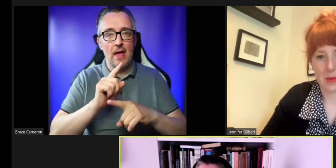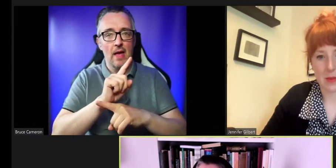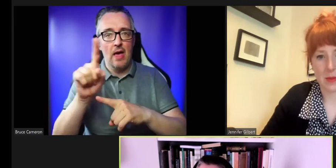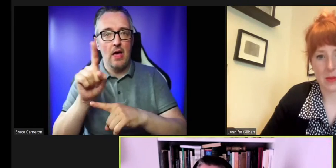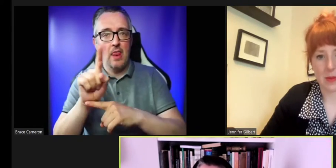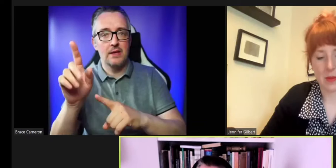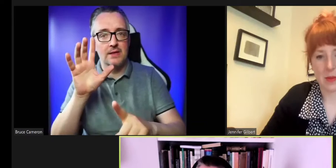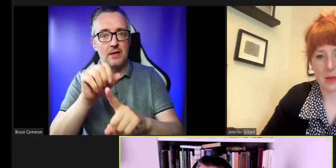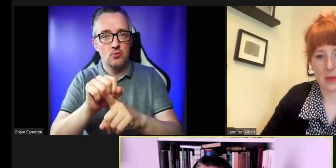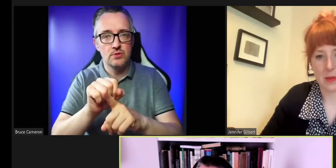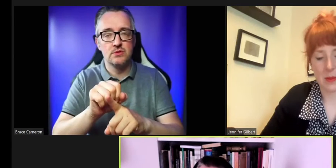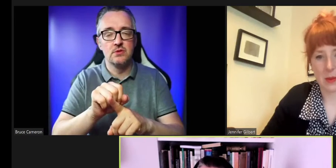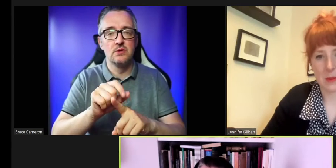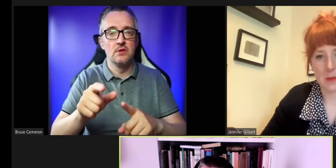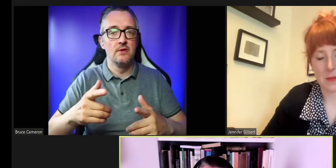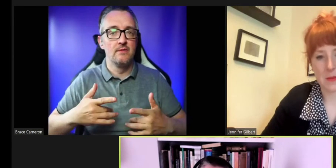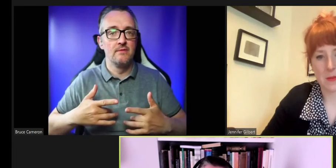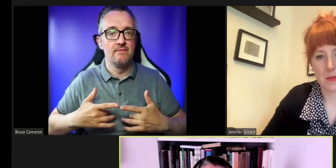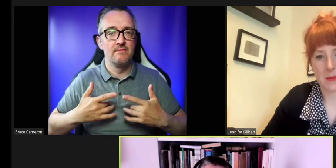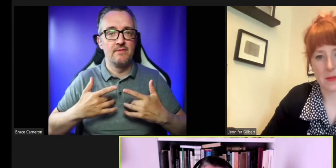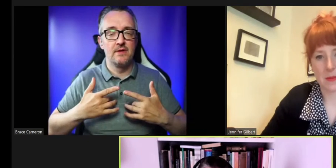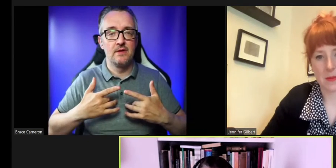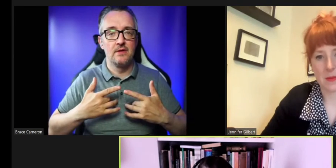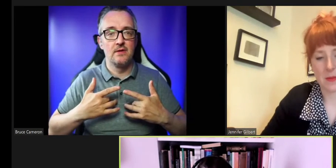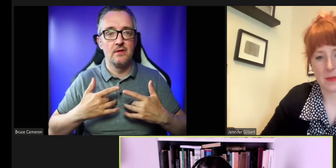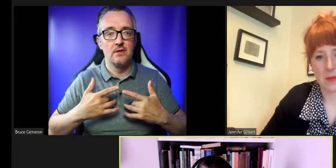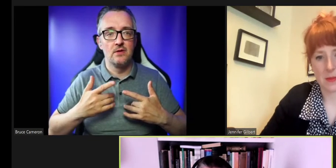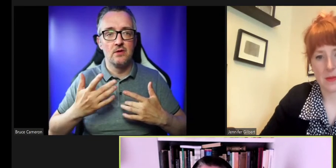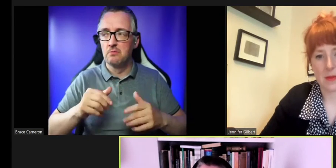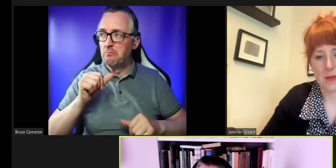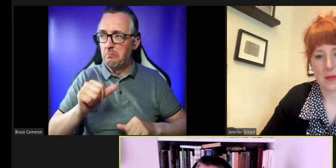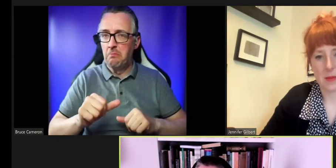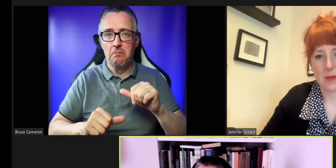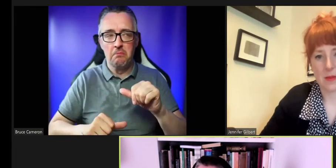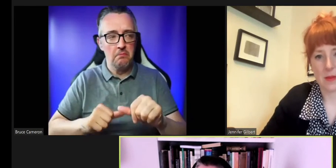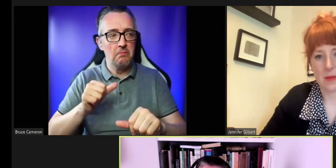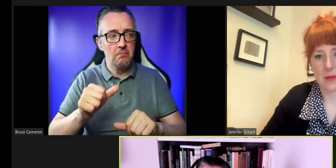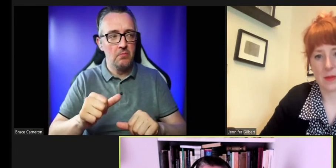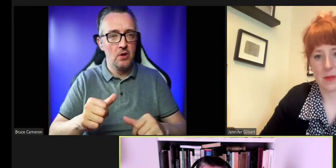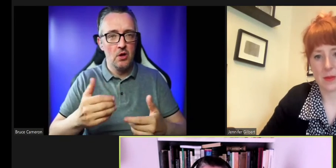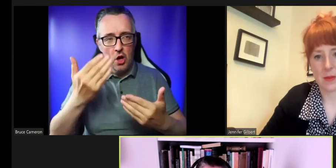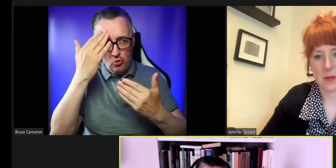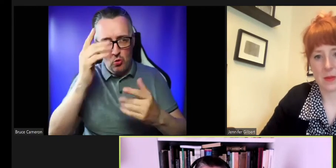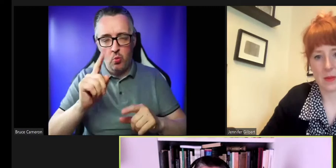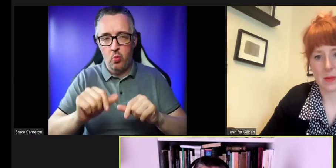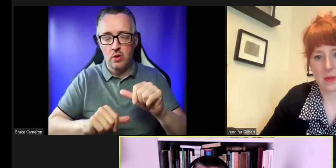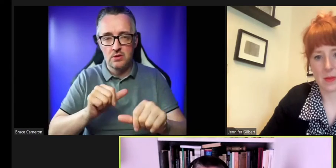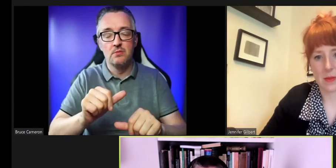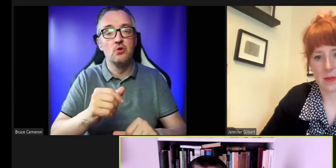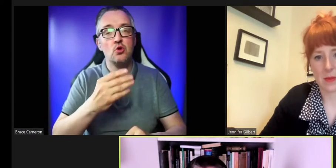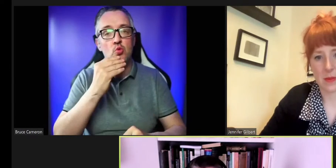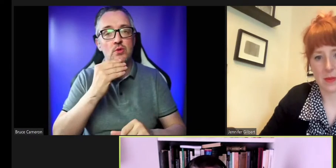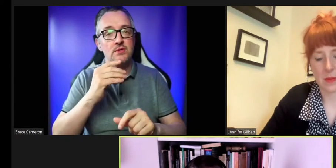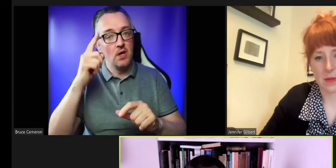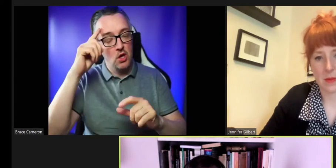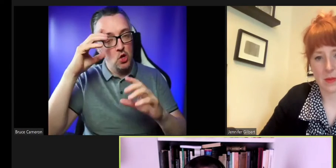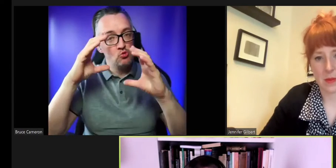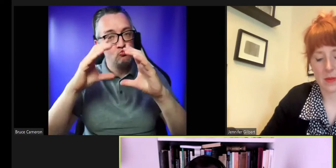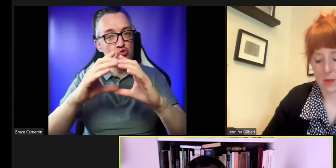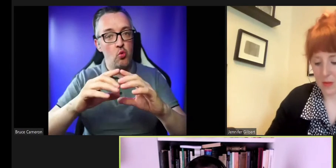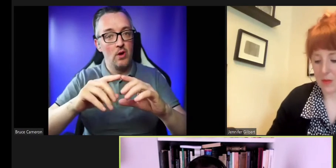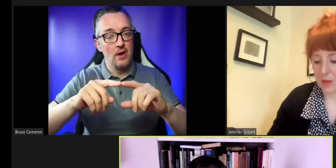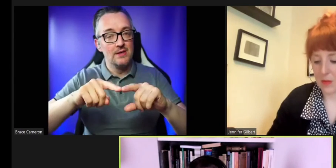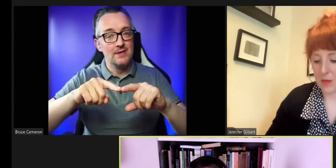diagnosis that you're feeling your way, maybe use the term neurodivergent first,